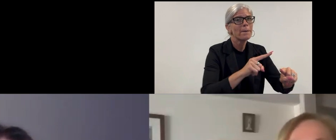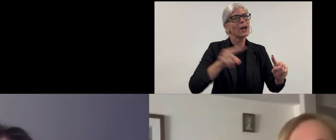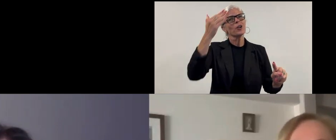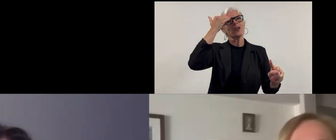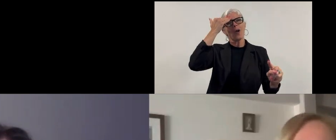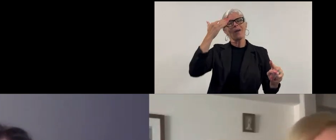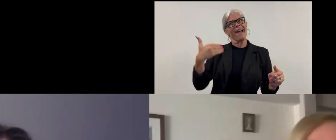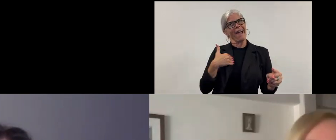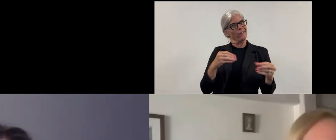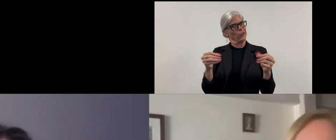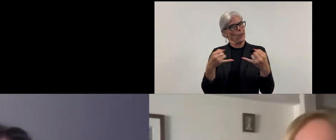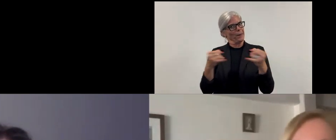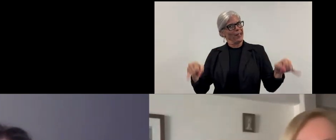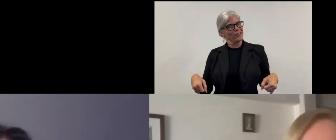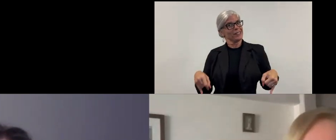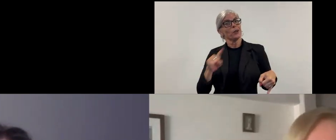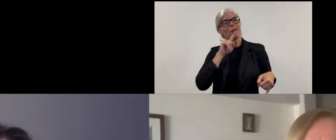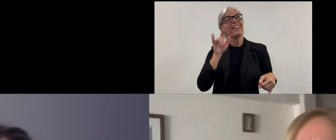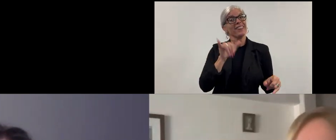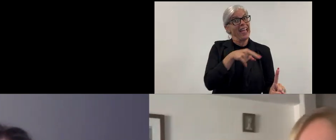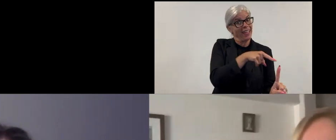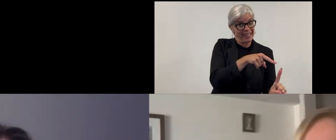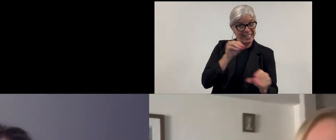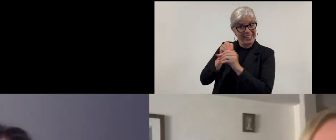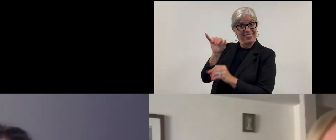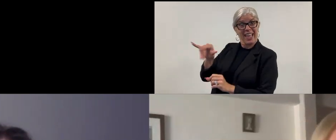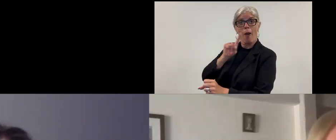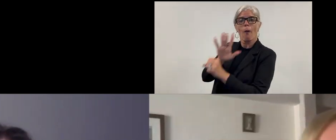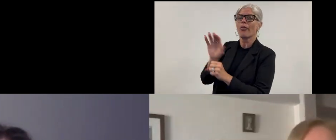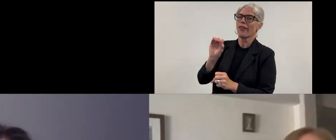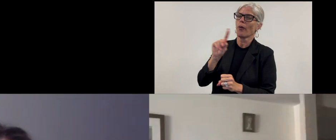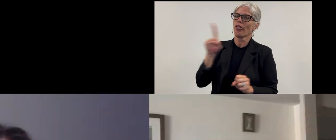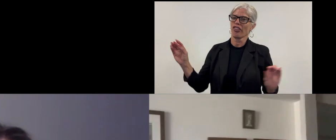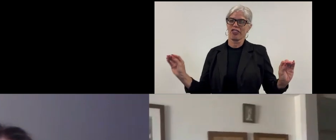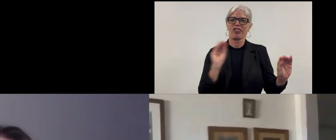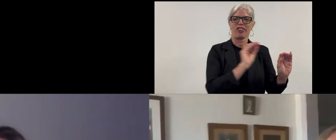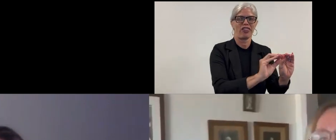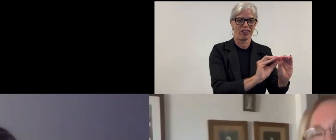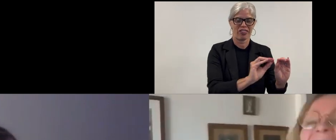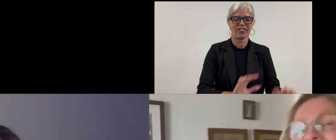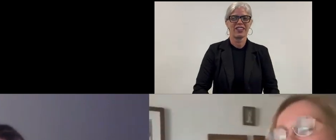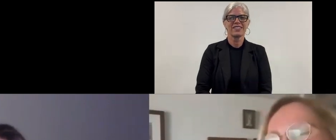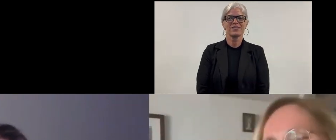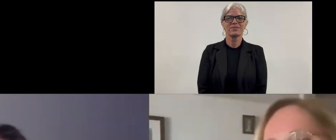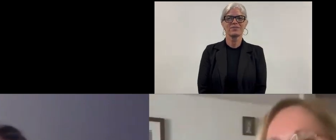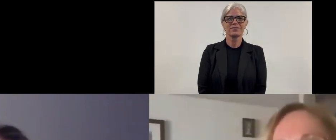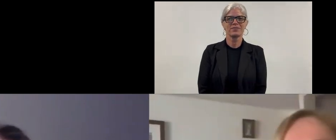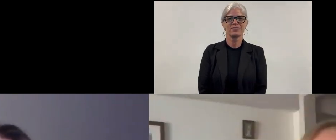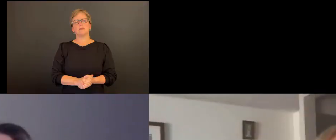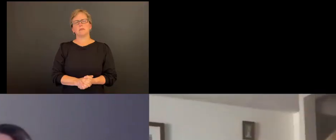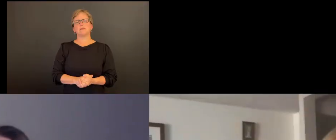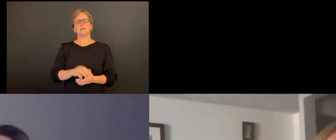So, and then, you know, have no boundaries. Oh, that wasn't in the Hippocratic Oath. It's an